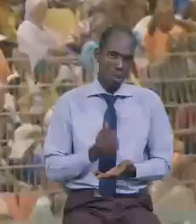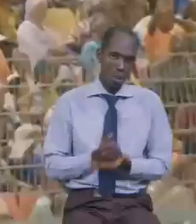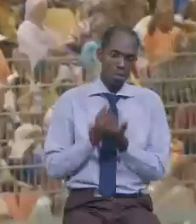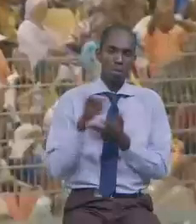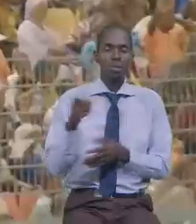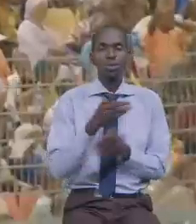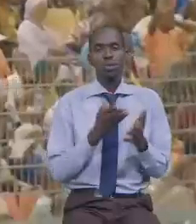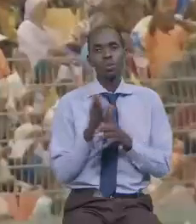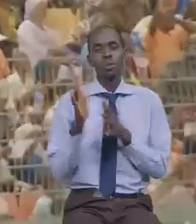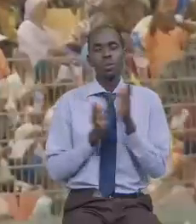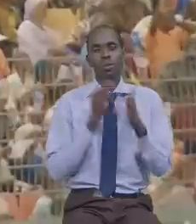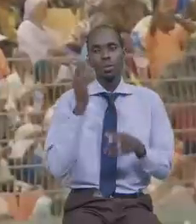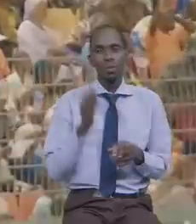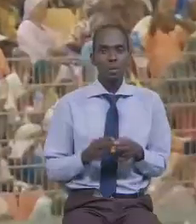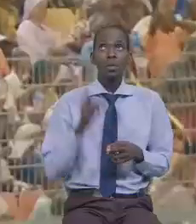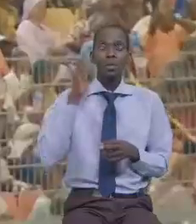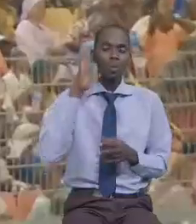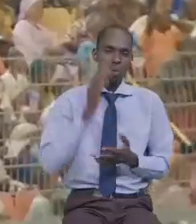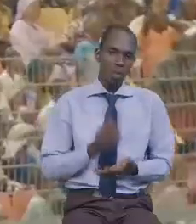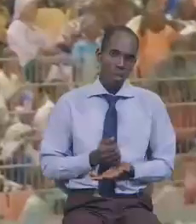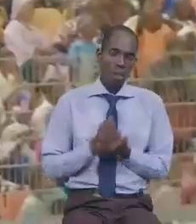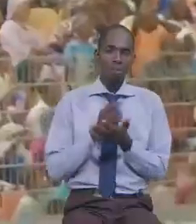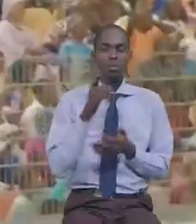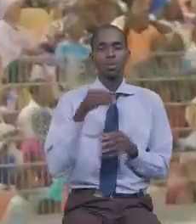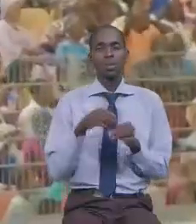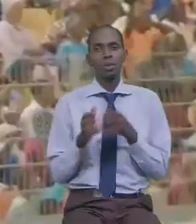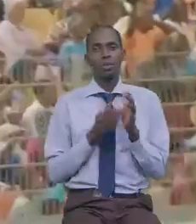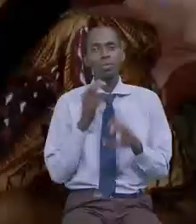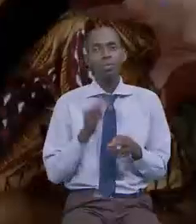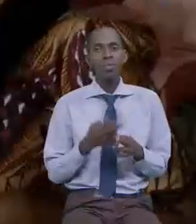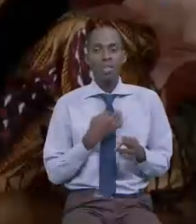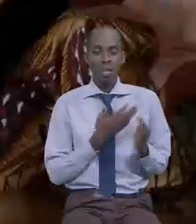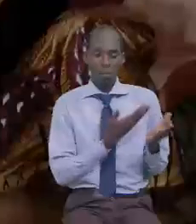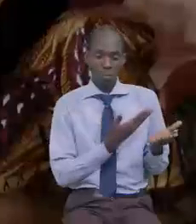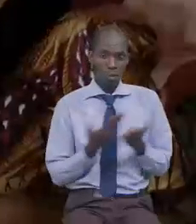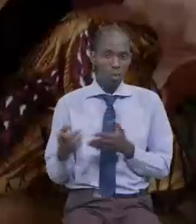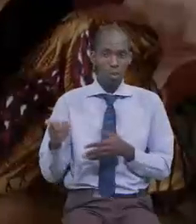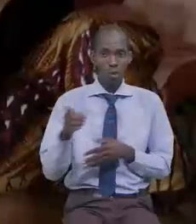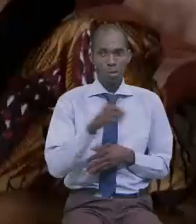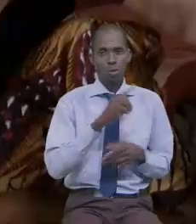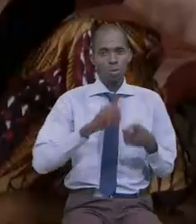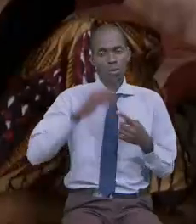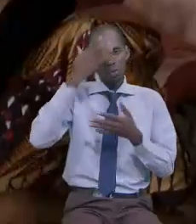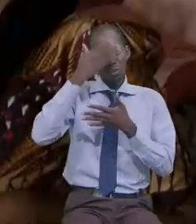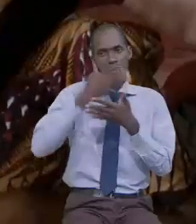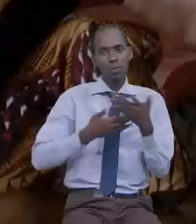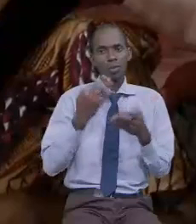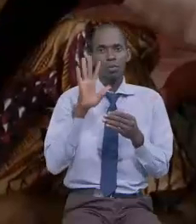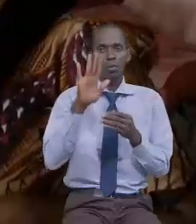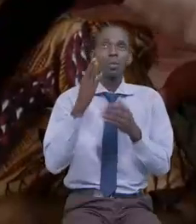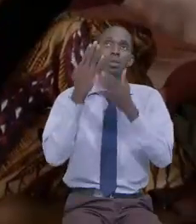you. He will carry you and bring you in front of your mansion in